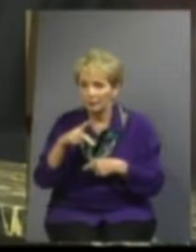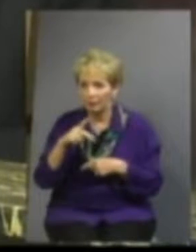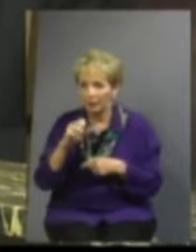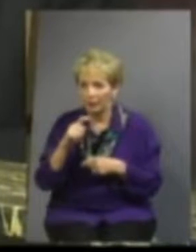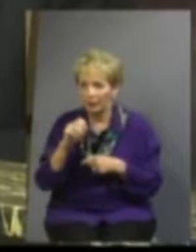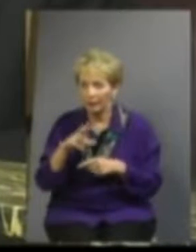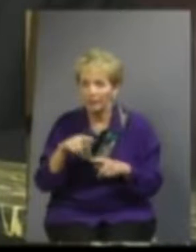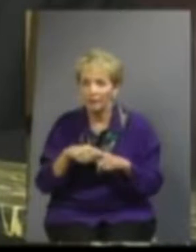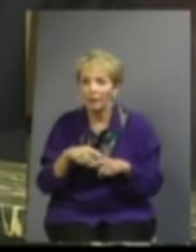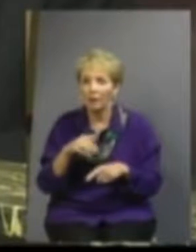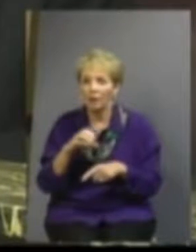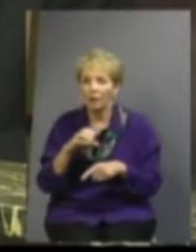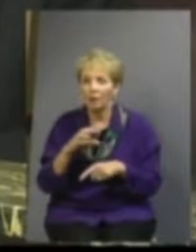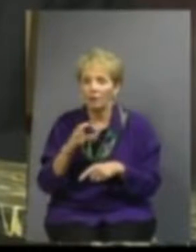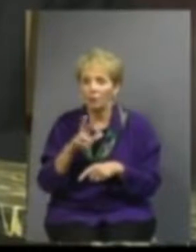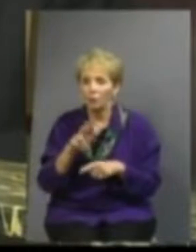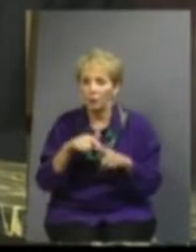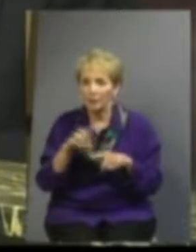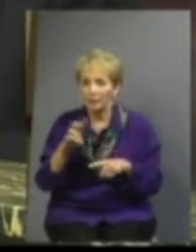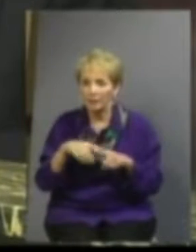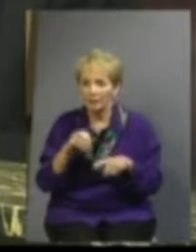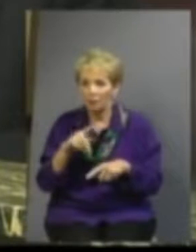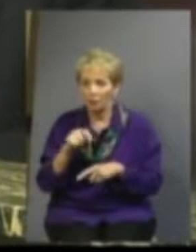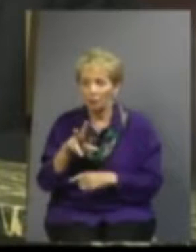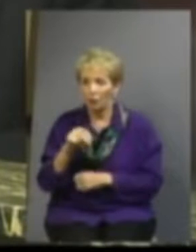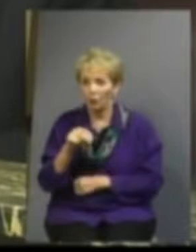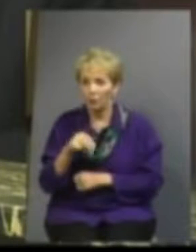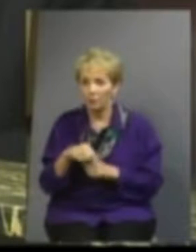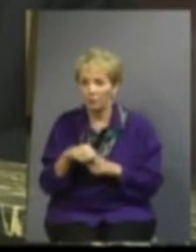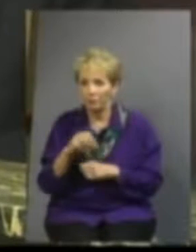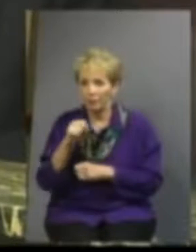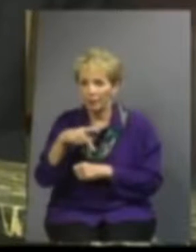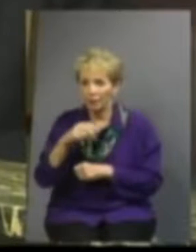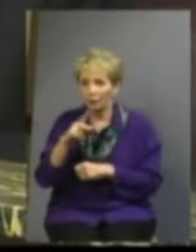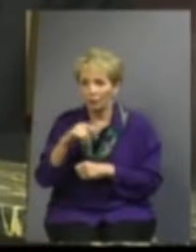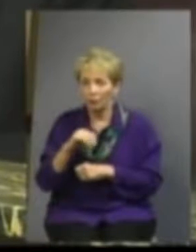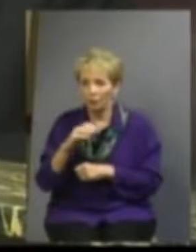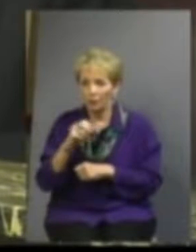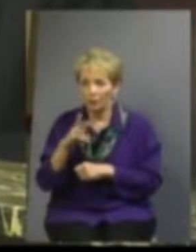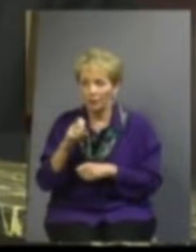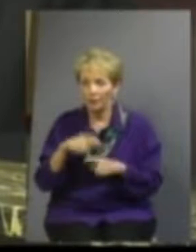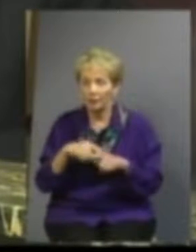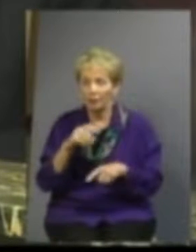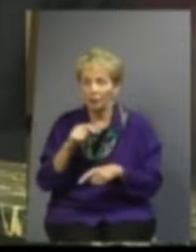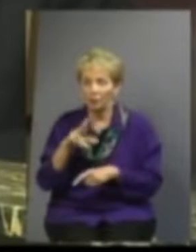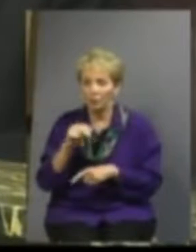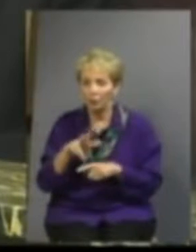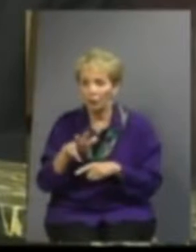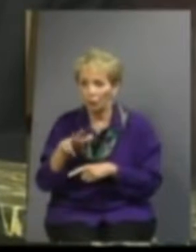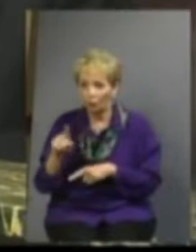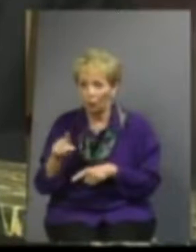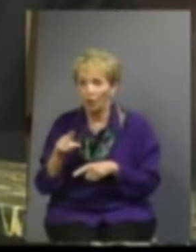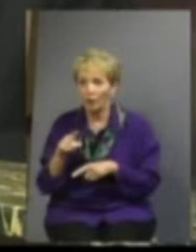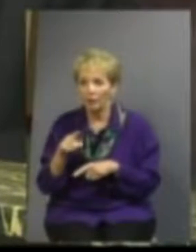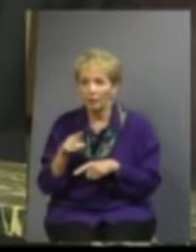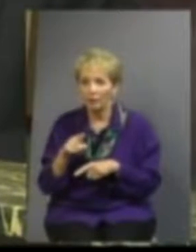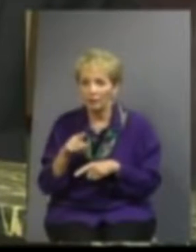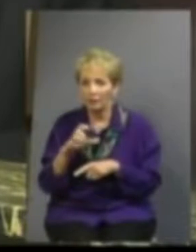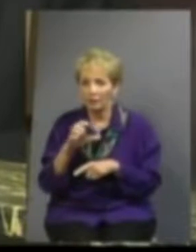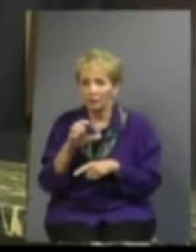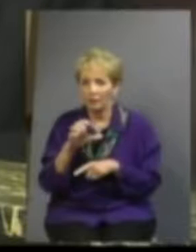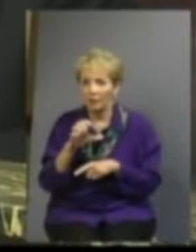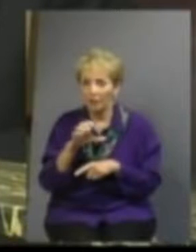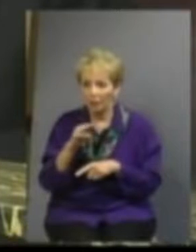Friday, October 30th, 3 to 6. Spooky Meadows, October 30th to 31 at Catawba